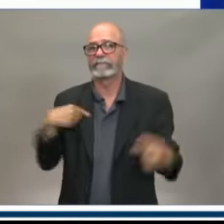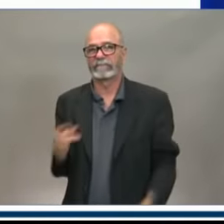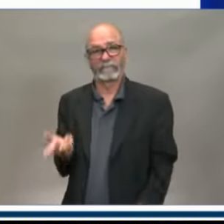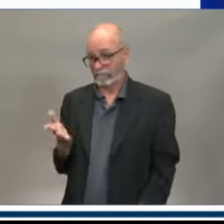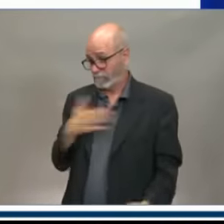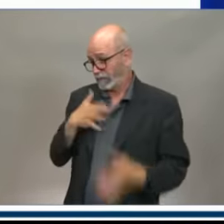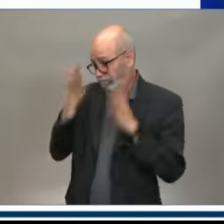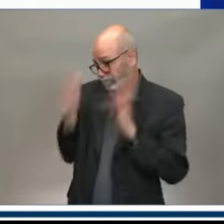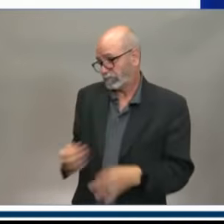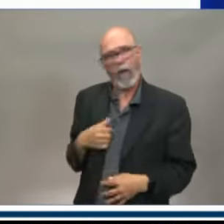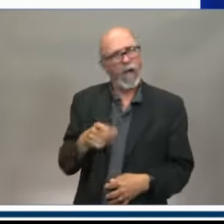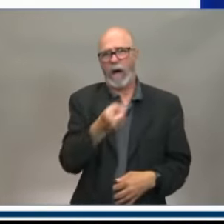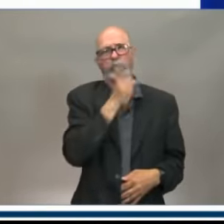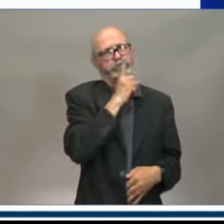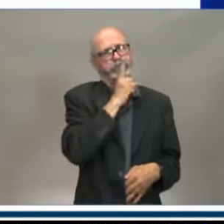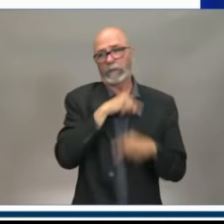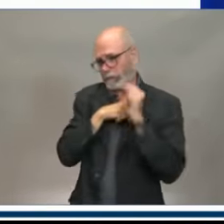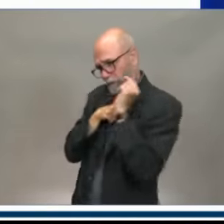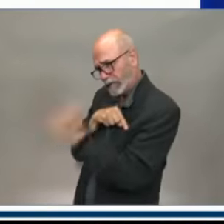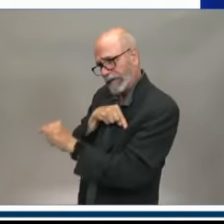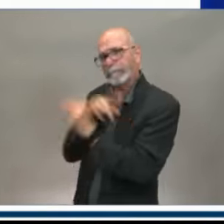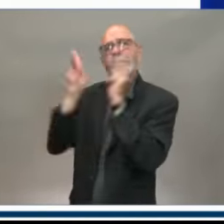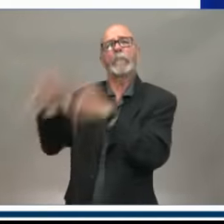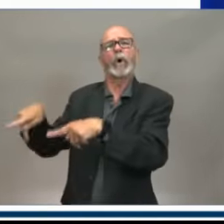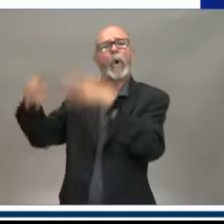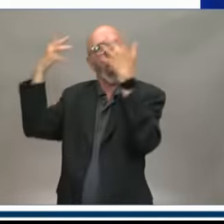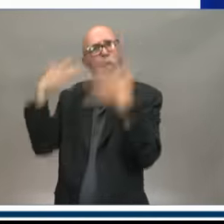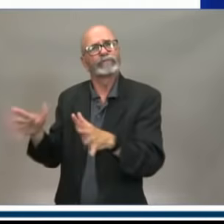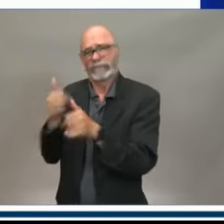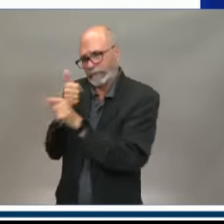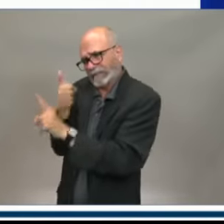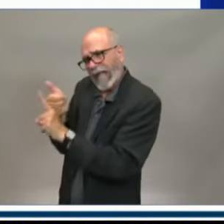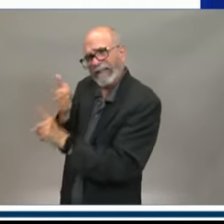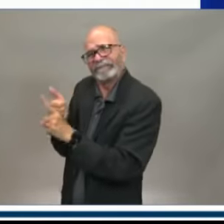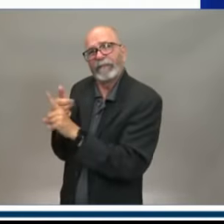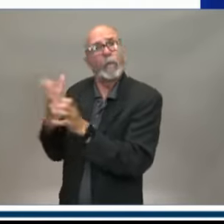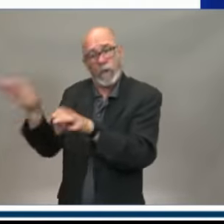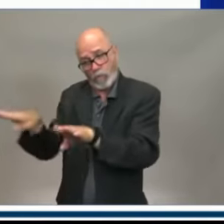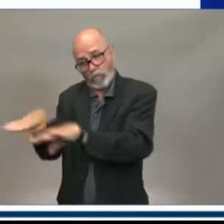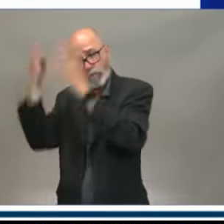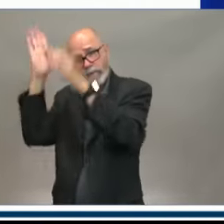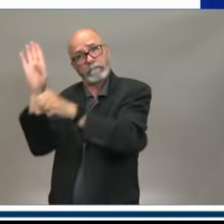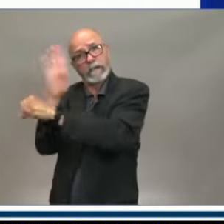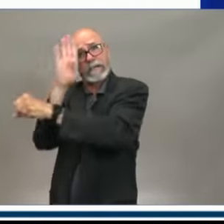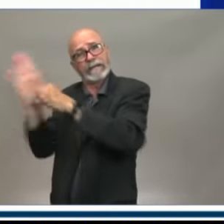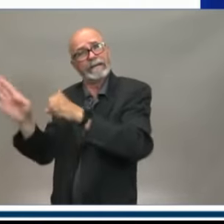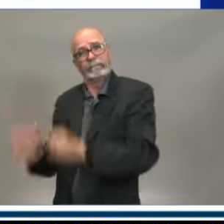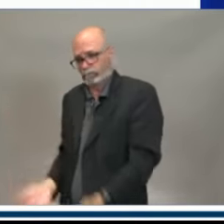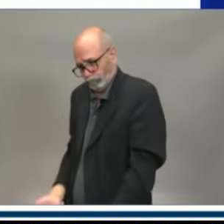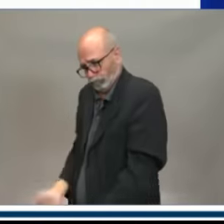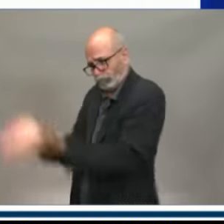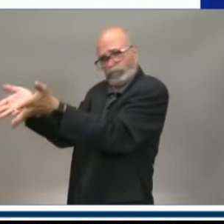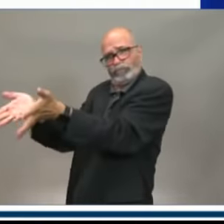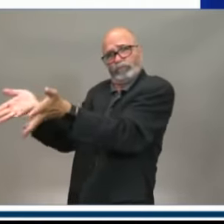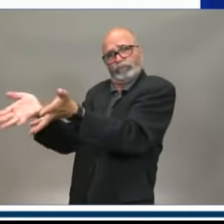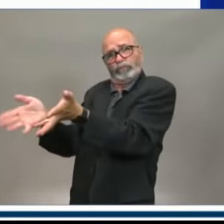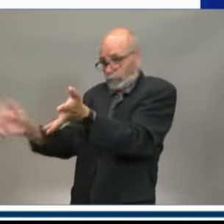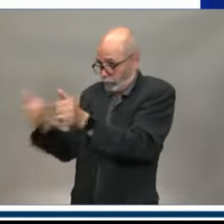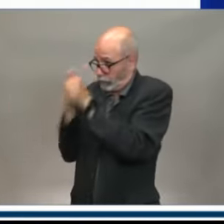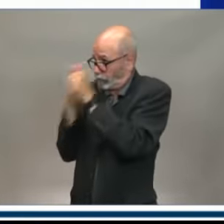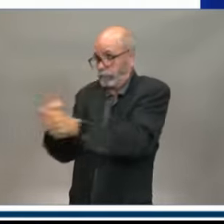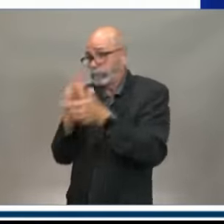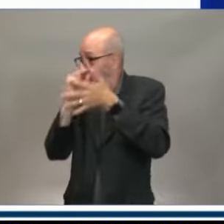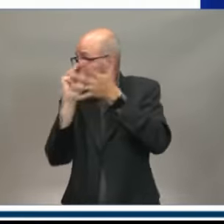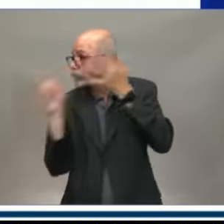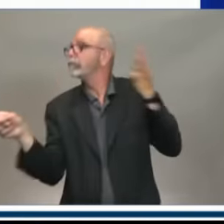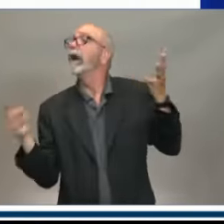is flattened and that the economy is going to open up, let's not pick winners or losers. Let's make sure that everyone is following public health protocol. That's the work